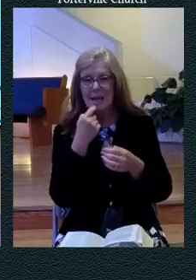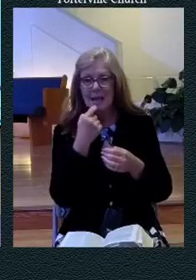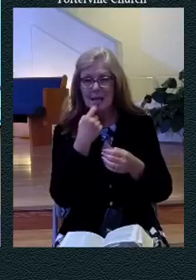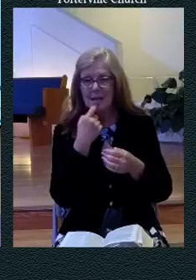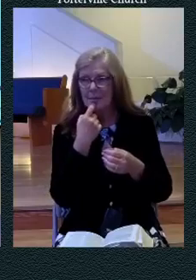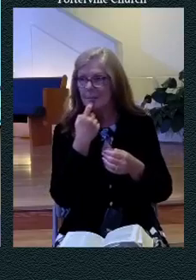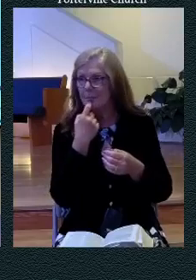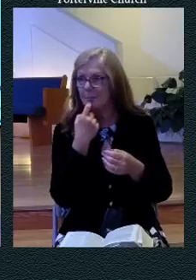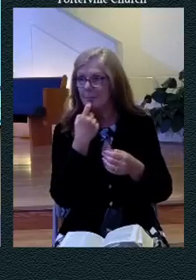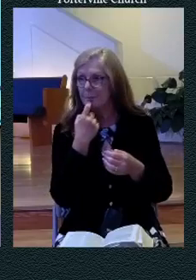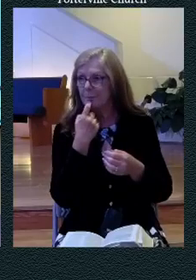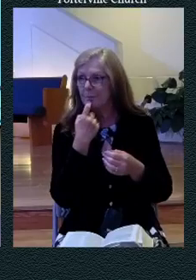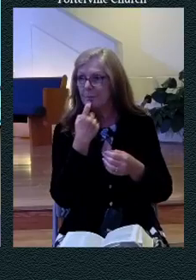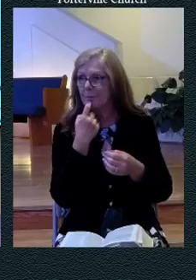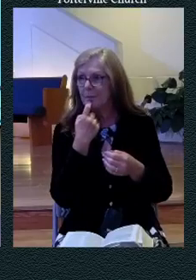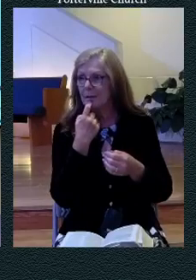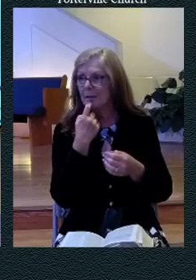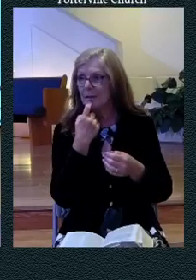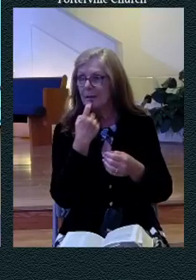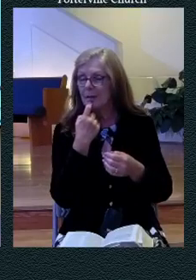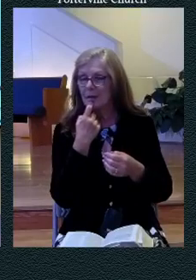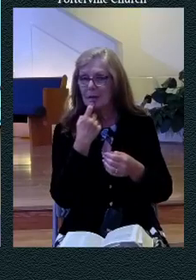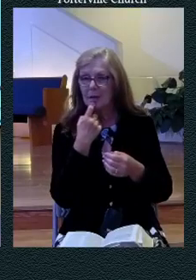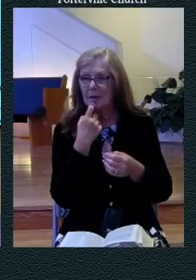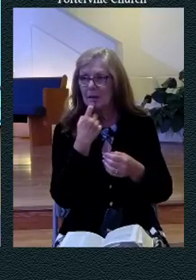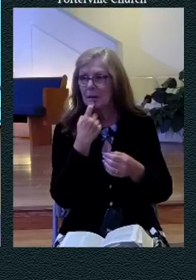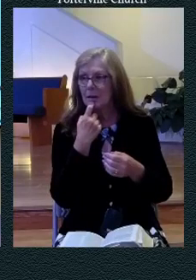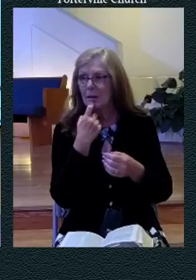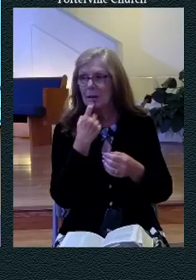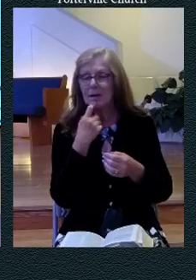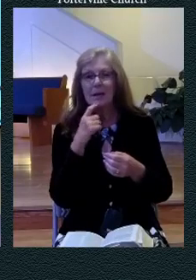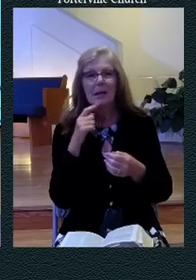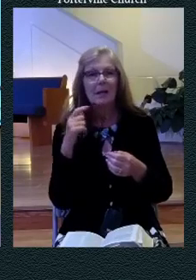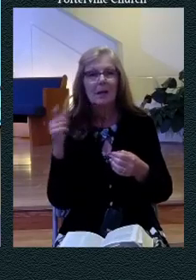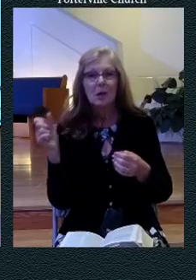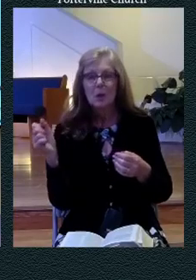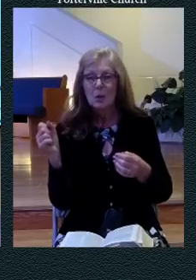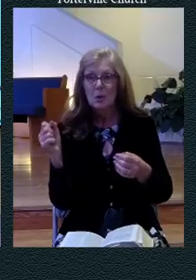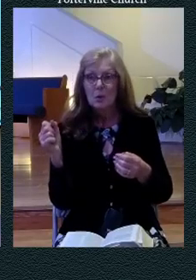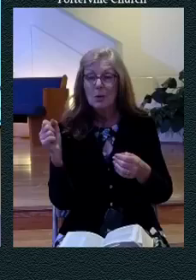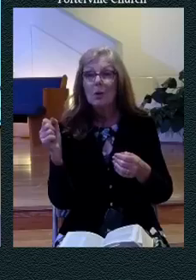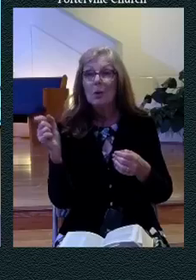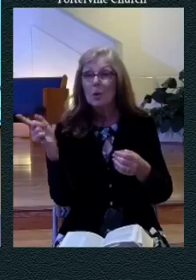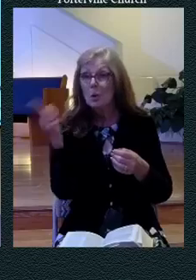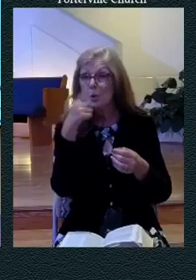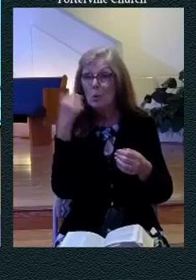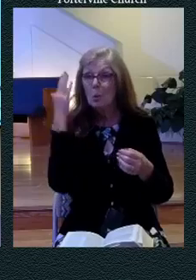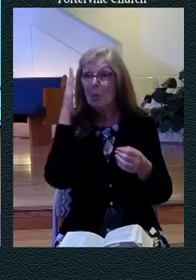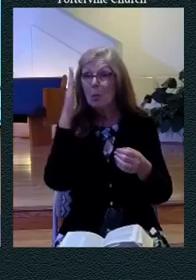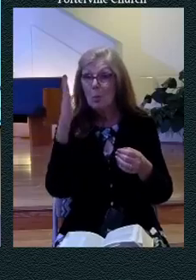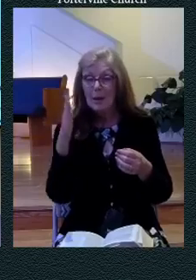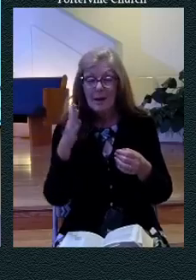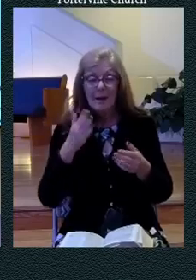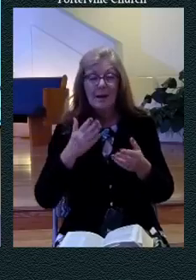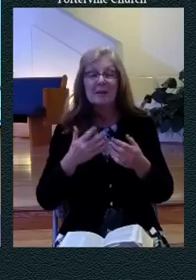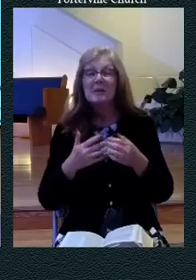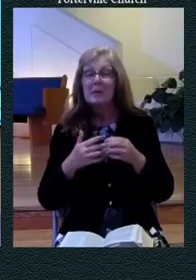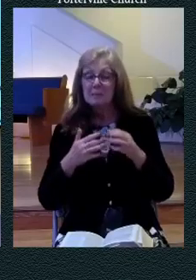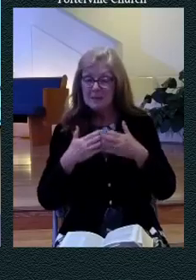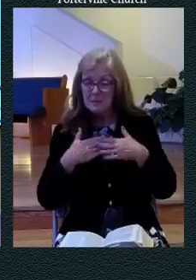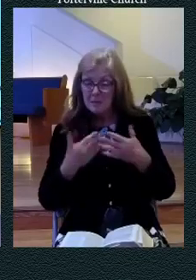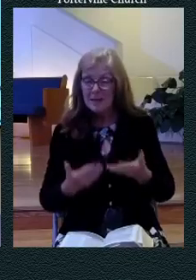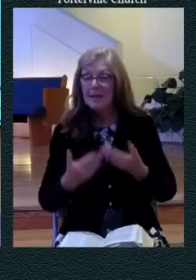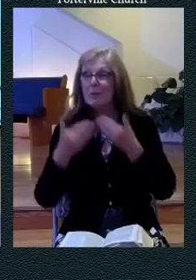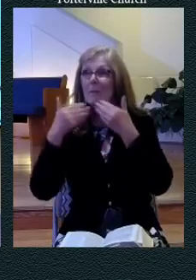we'll all acknowledge, you know, again, the head knowledge. You will readily grant that Christ gave himself for the sins of Peter, Paul, and